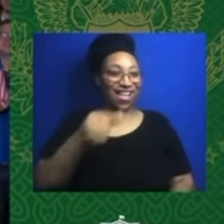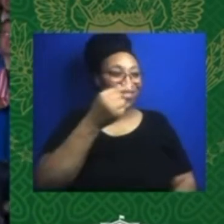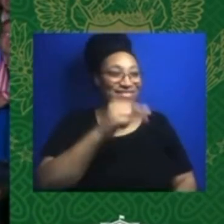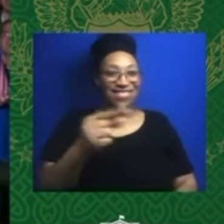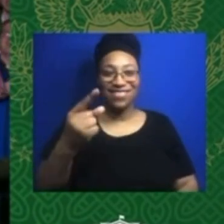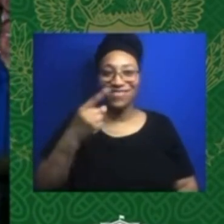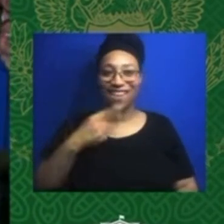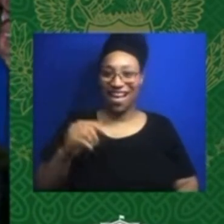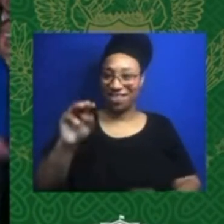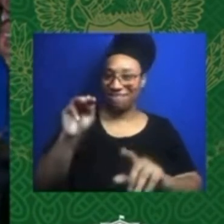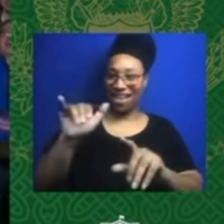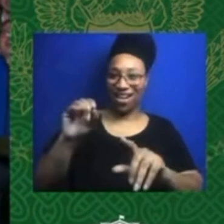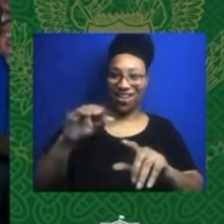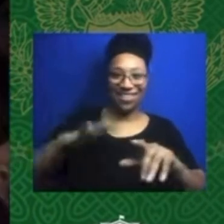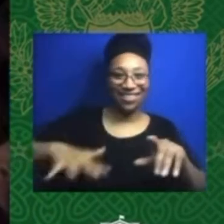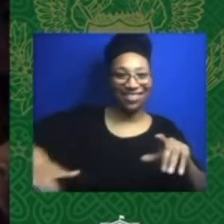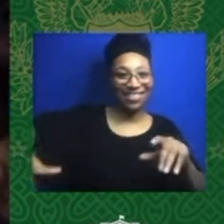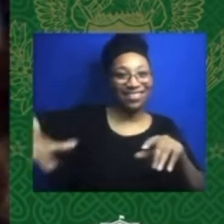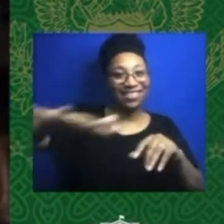red of Mayo.